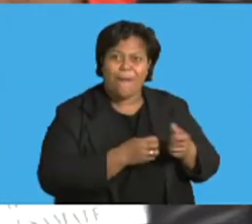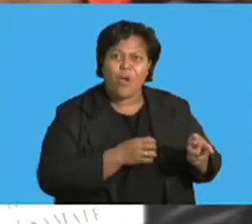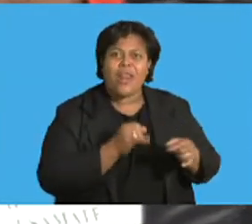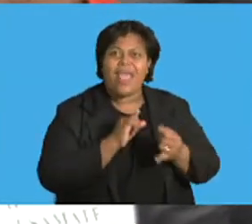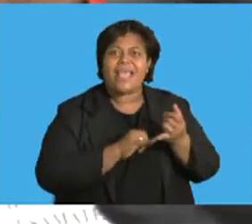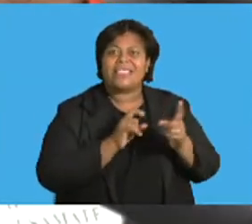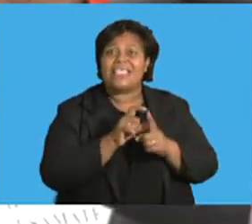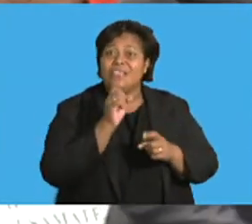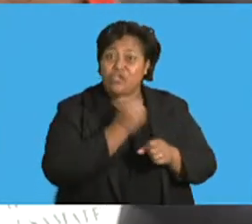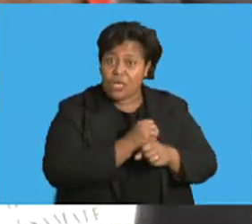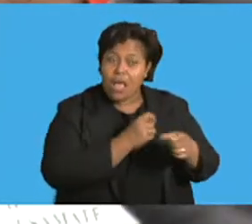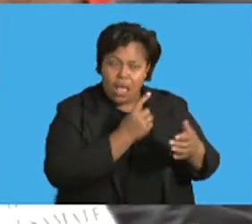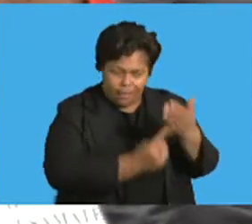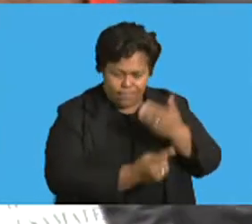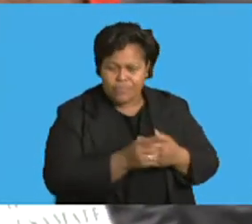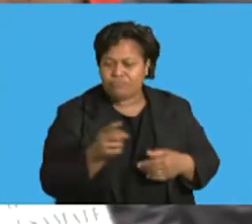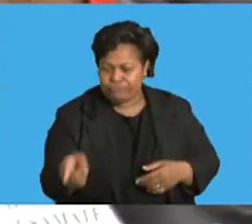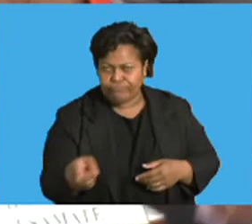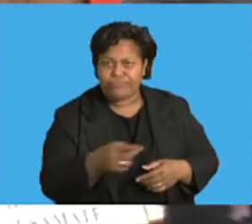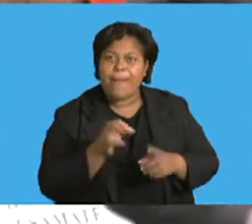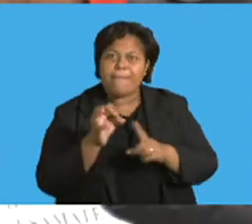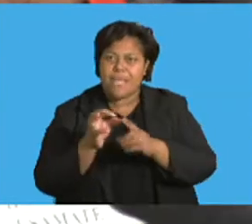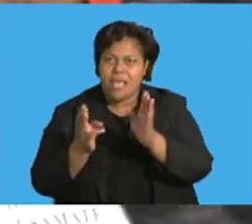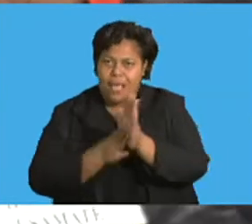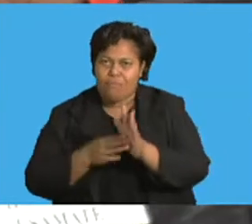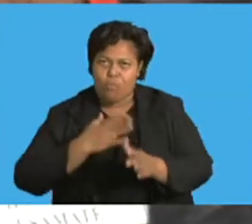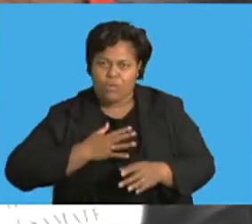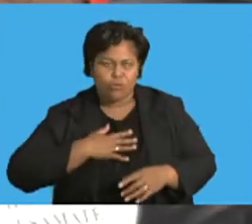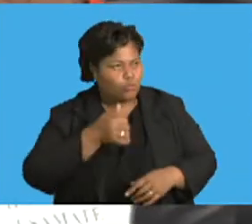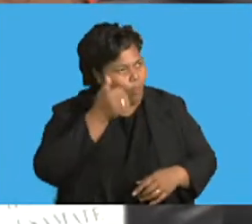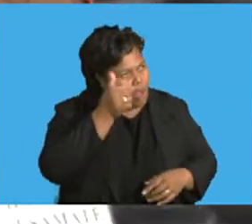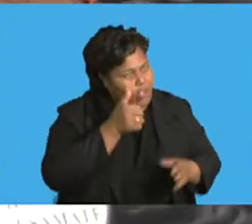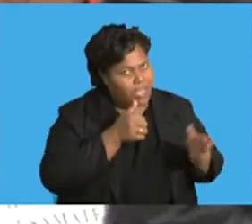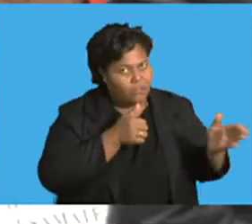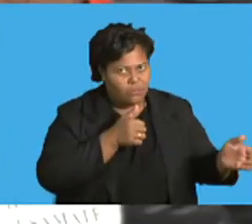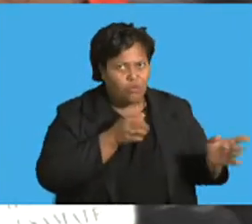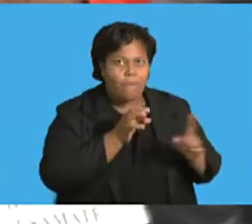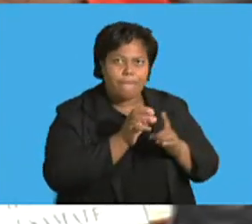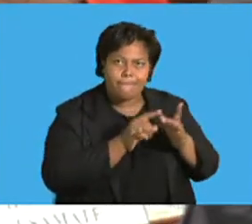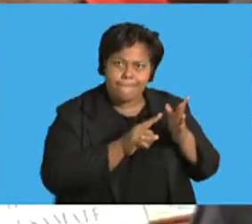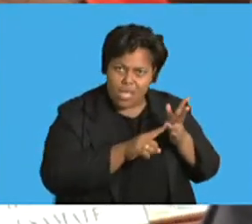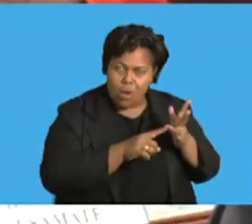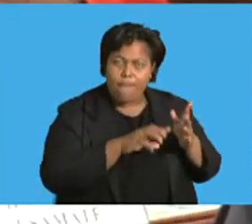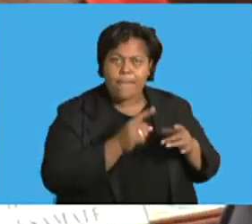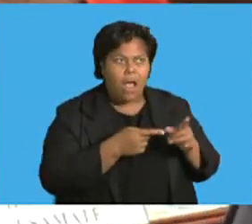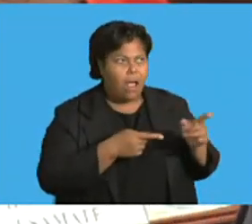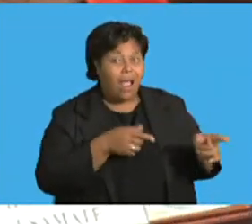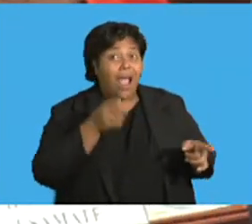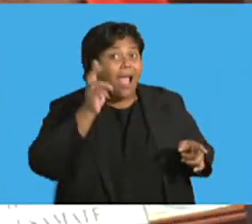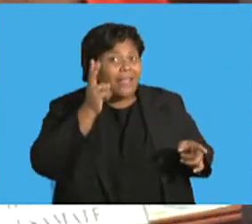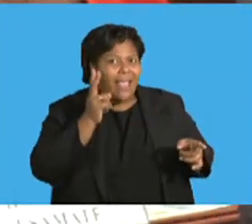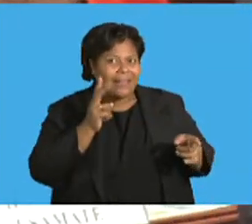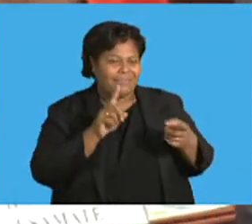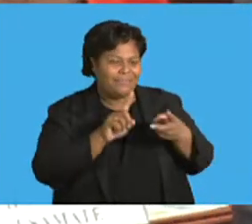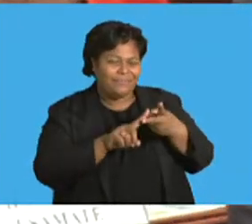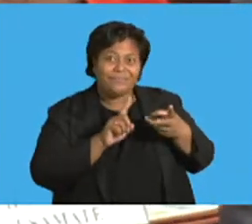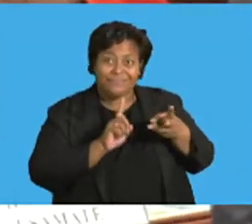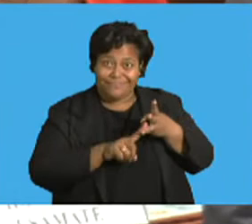SDGs. Again he made attempts. That did not eventuate. Again, through the Privileges Committee, Mr. Speaker,